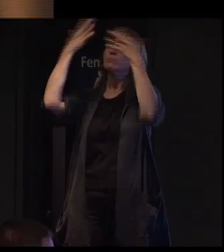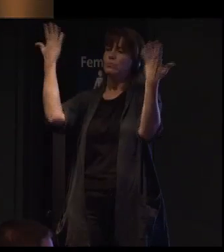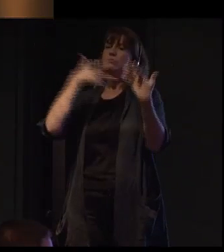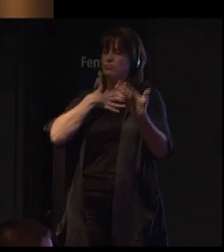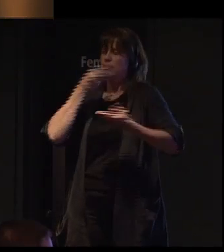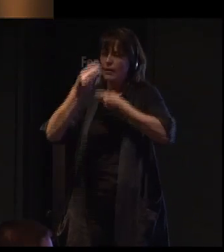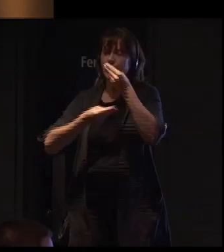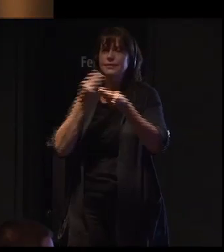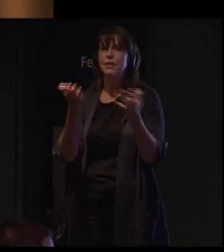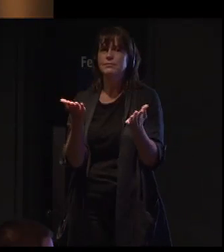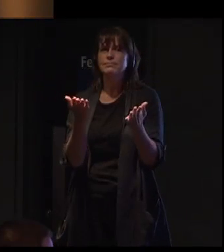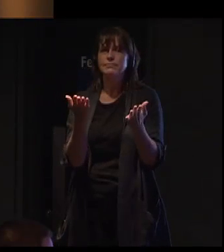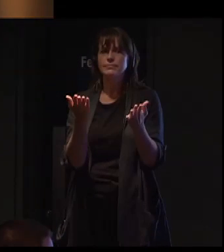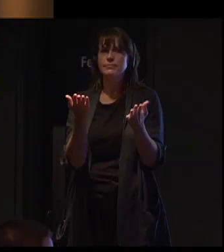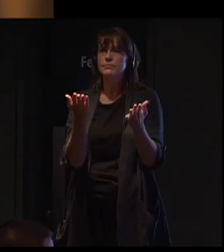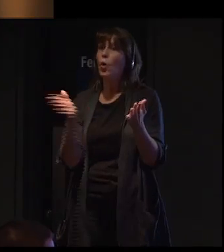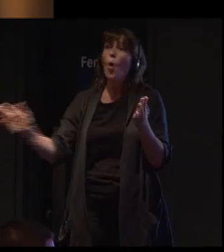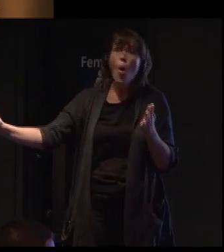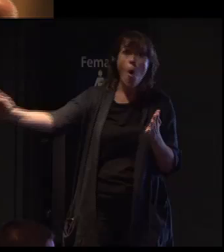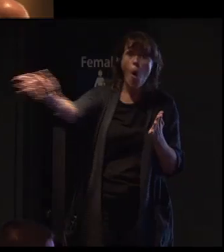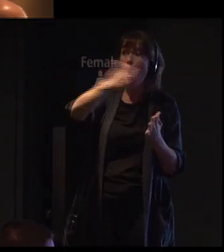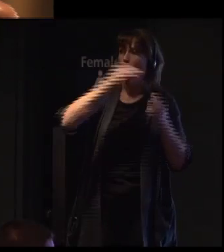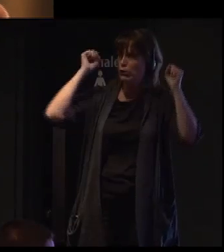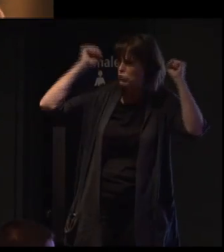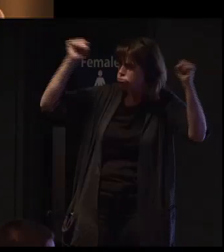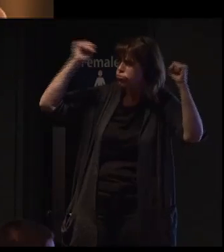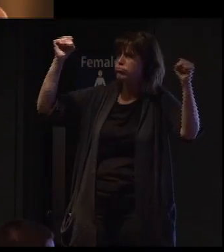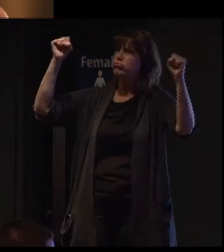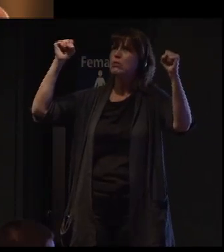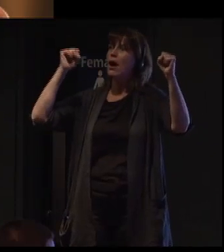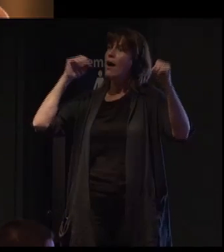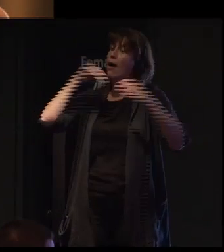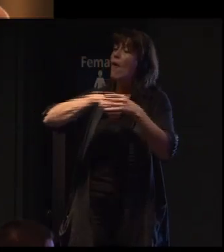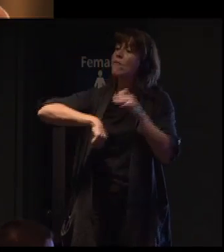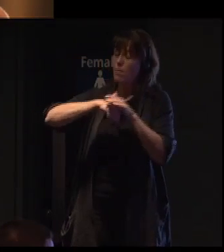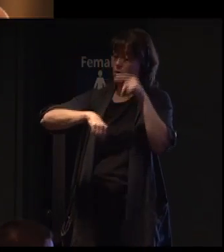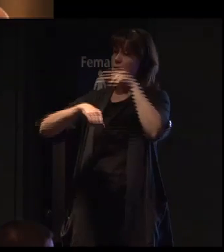explain to all who are involved in football, and that is putting the fans first.